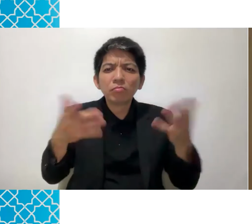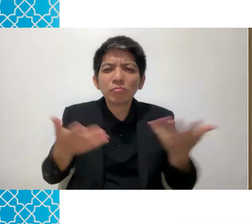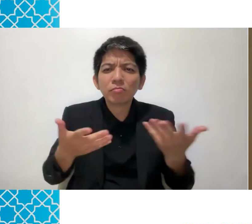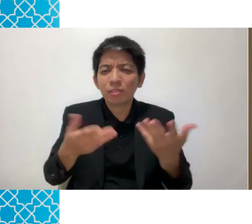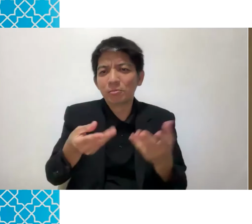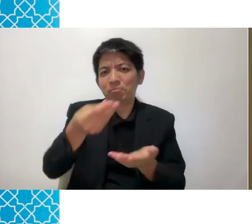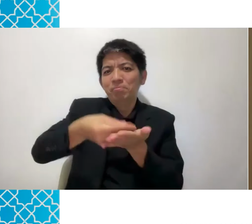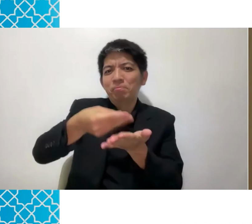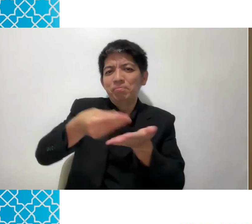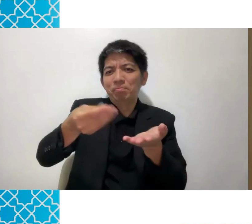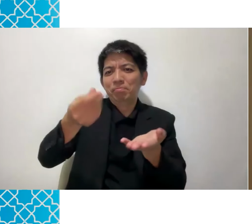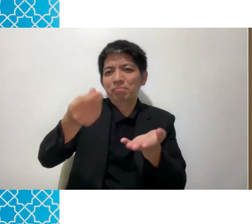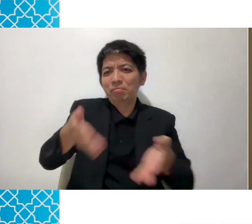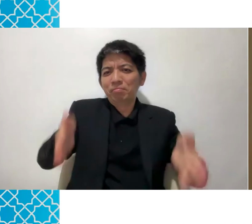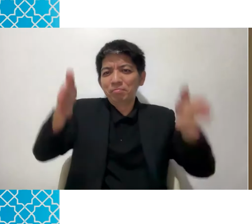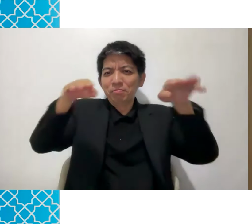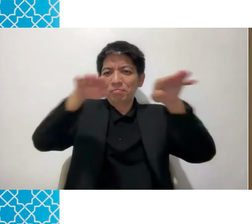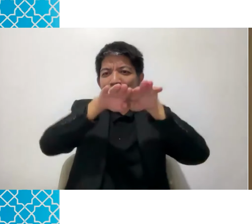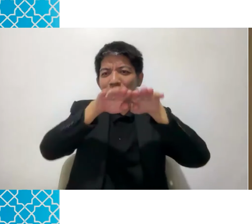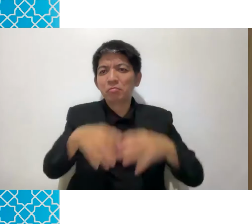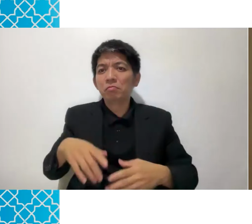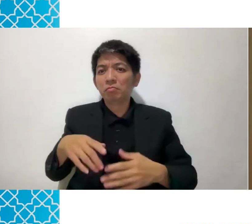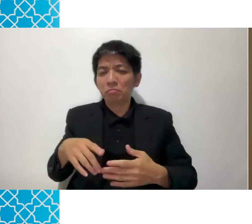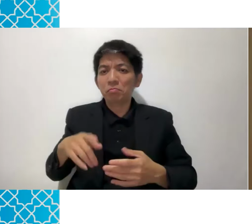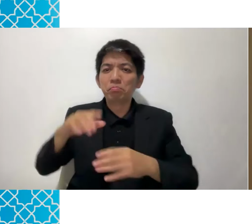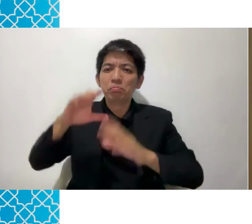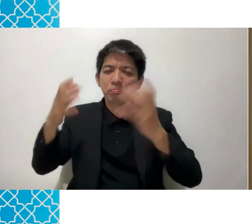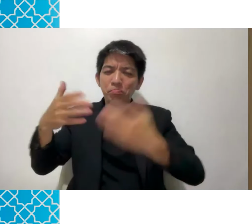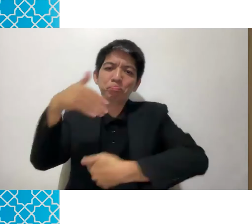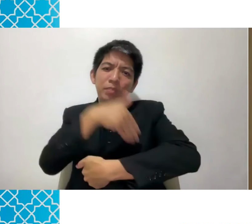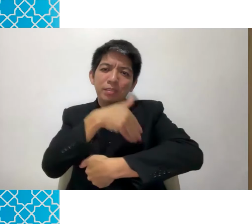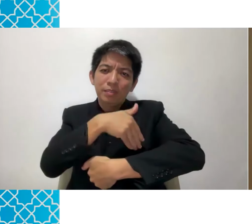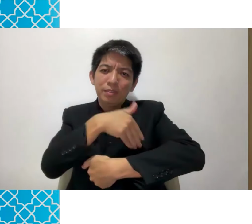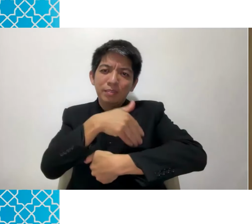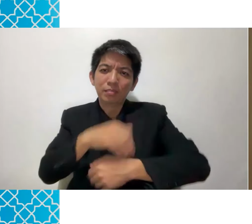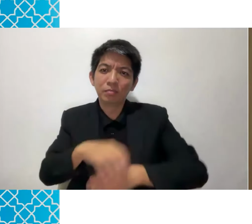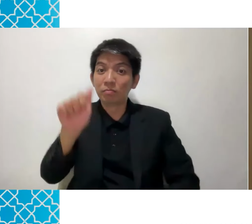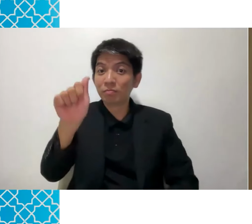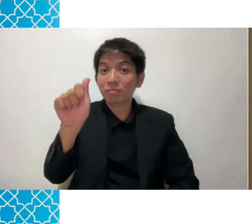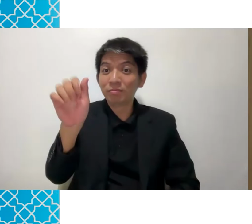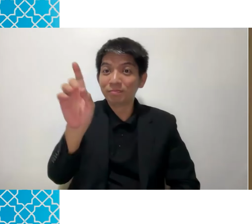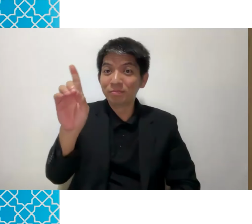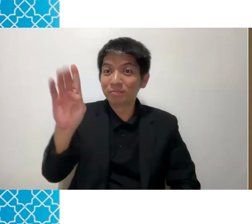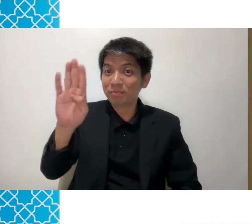their frameworks and loan criteria clearly involve a community role.